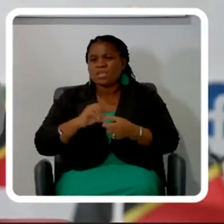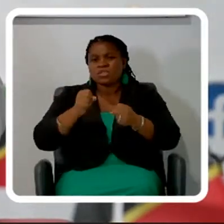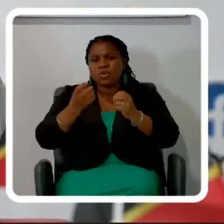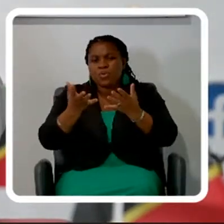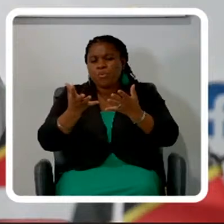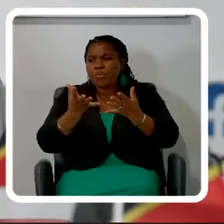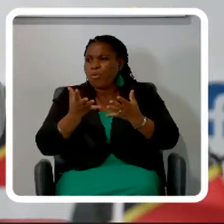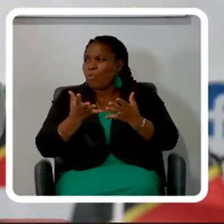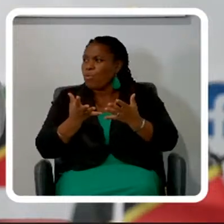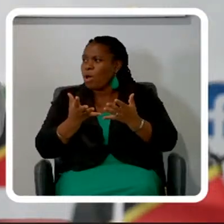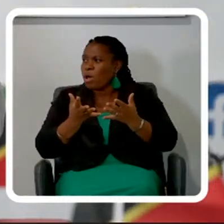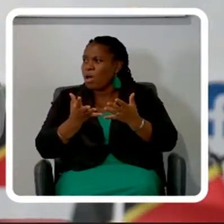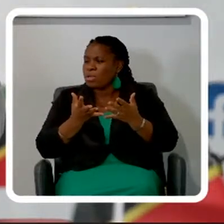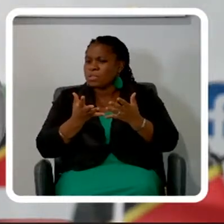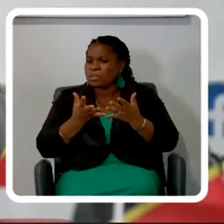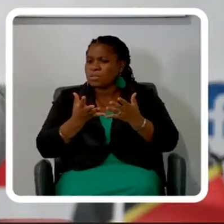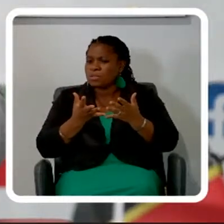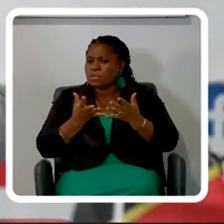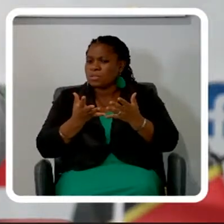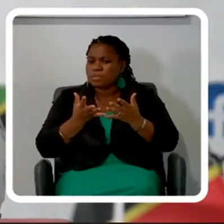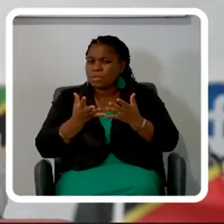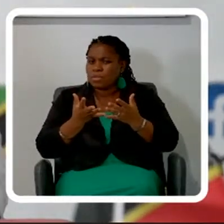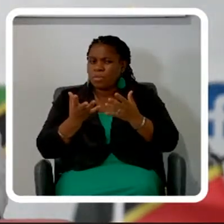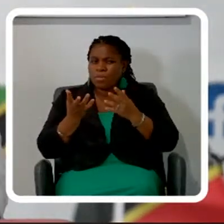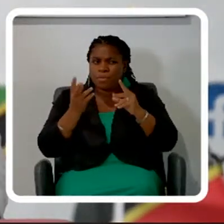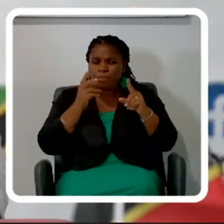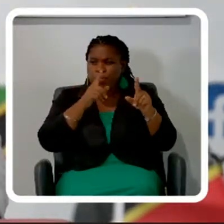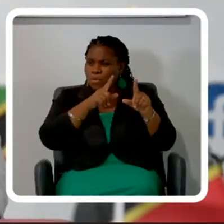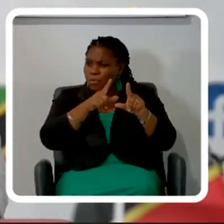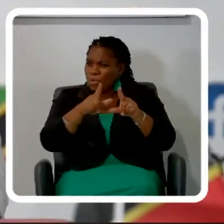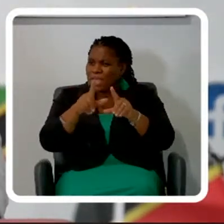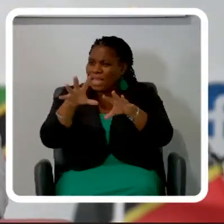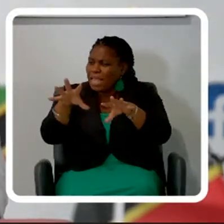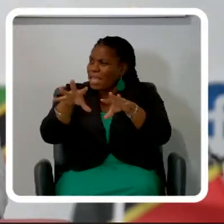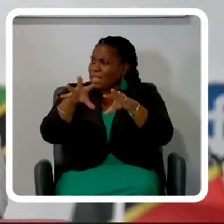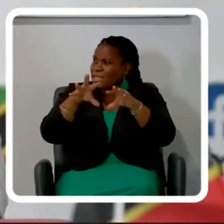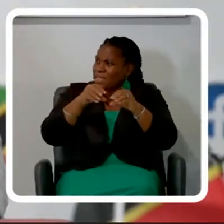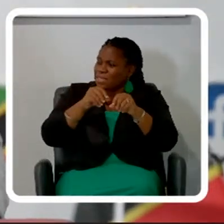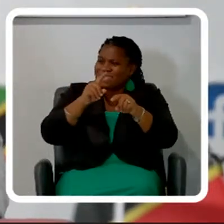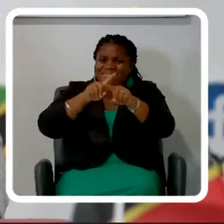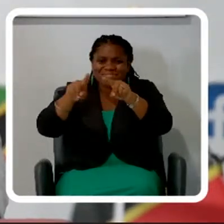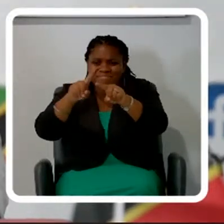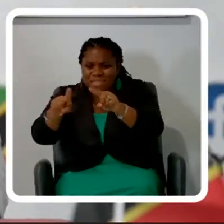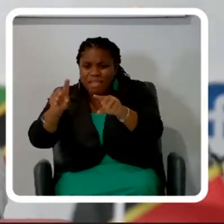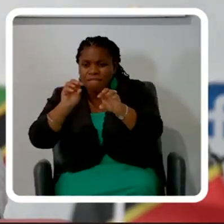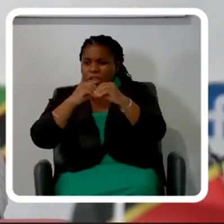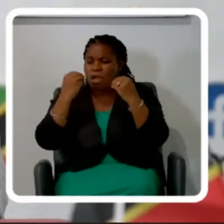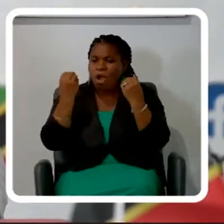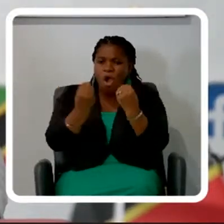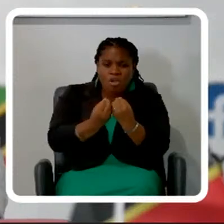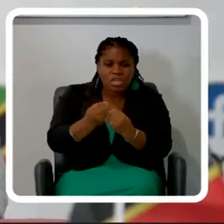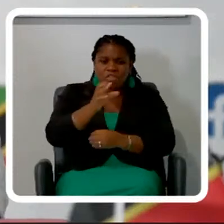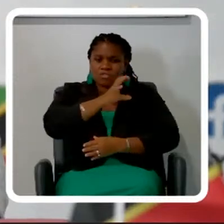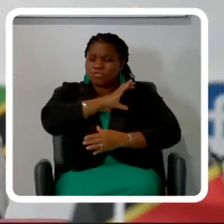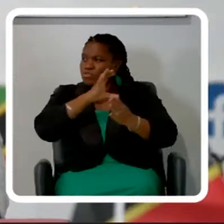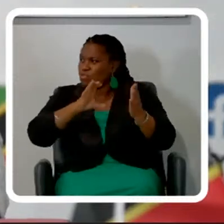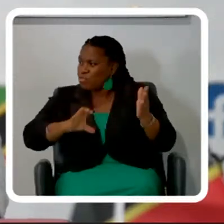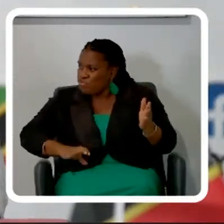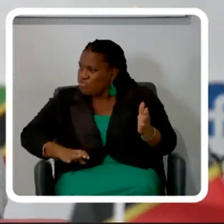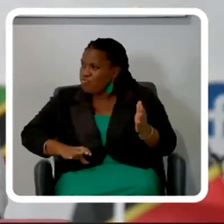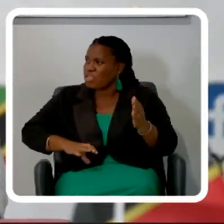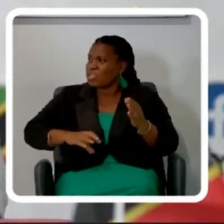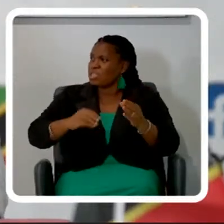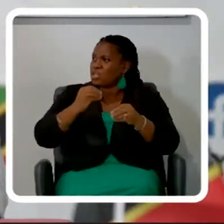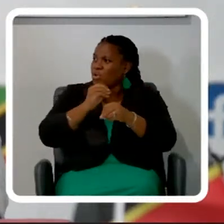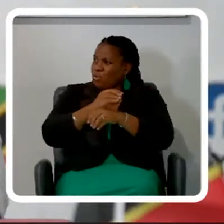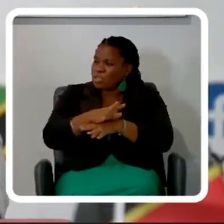be attacked. When it comes to other organizations, the chamber is at the table, the Christian Council, the Evangelical Association, we are asking